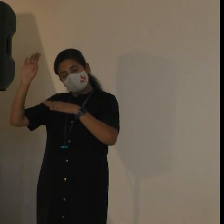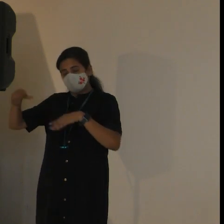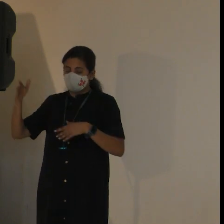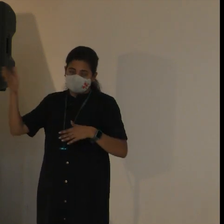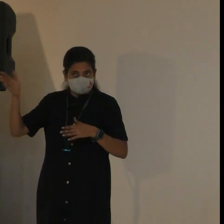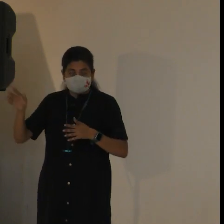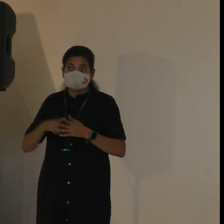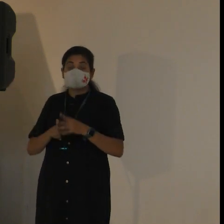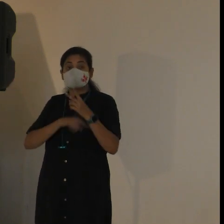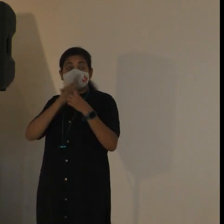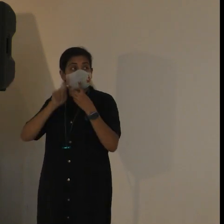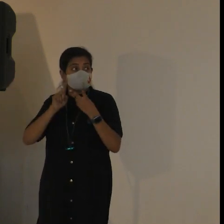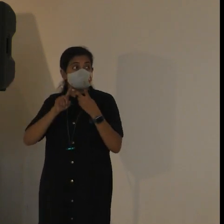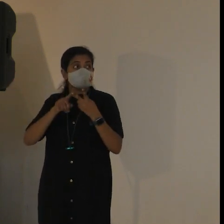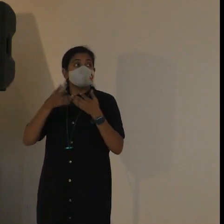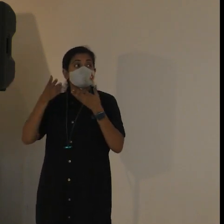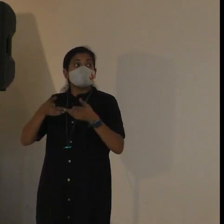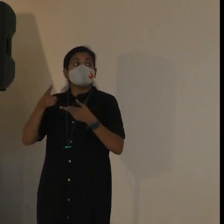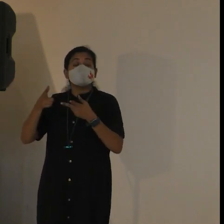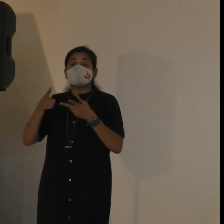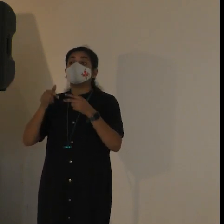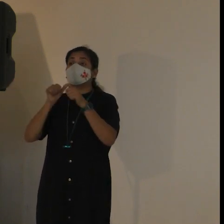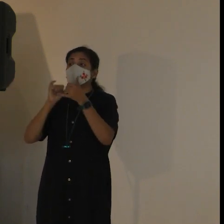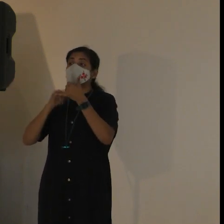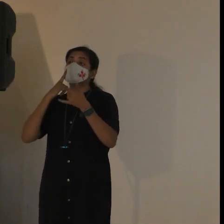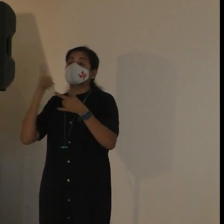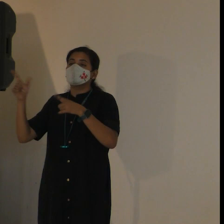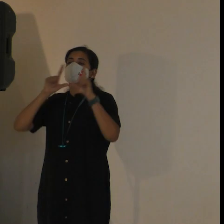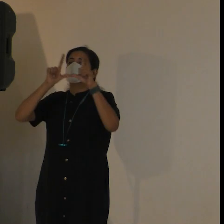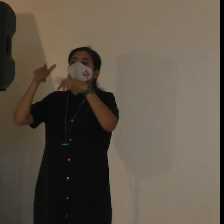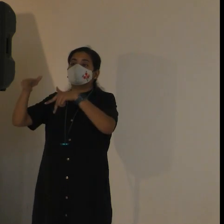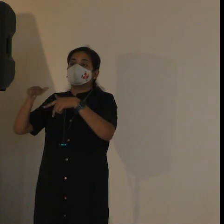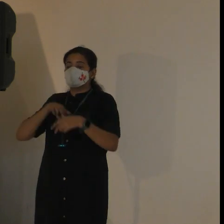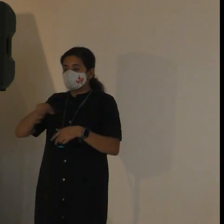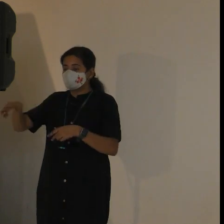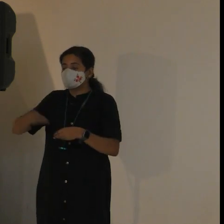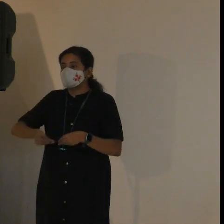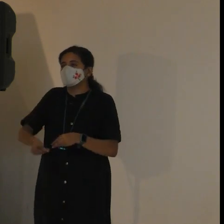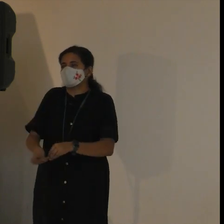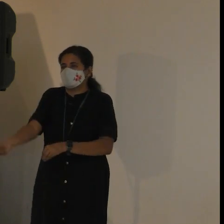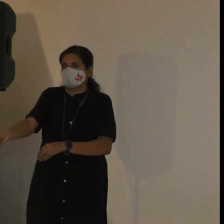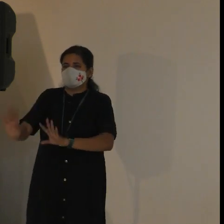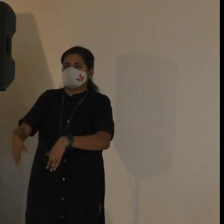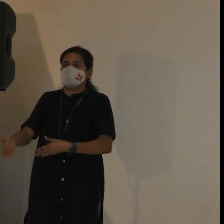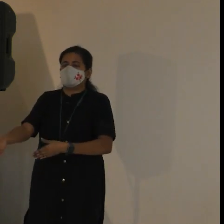priorities. The second is the presence of the ASI Museum within walking distance from Mocha. So right outside the